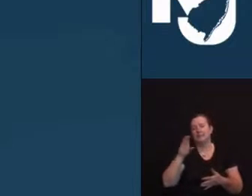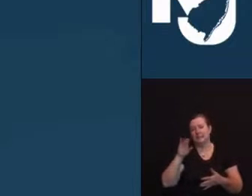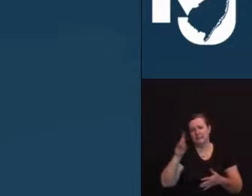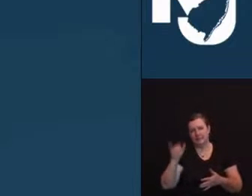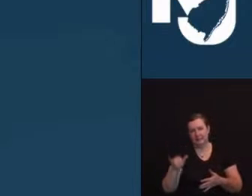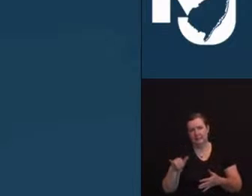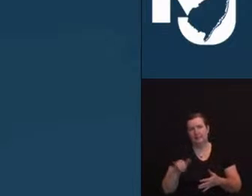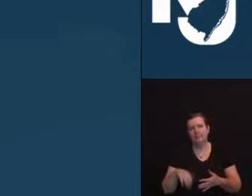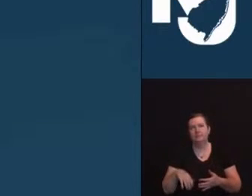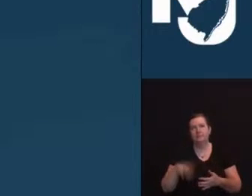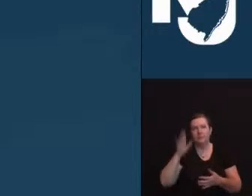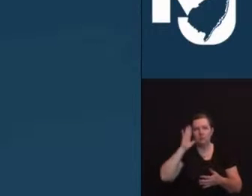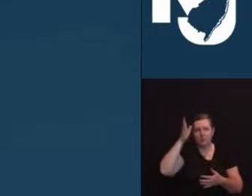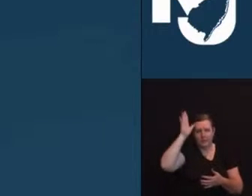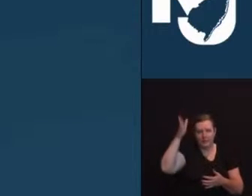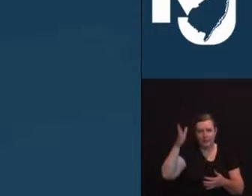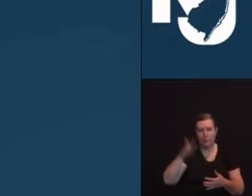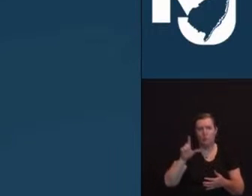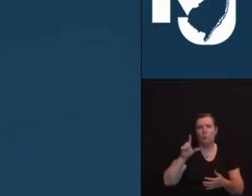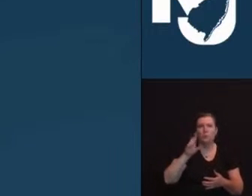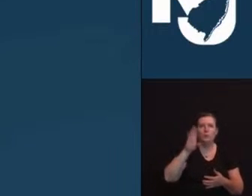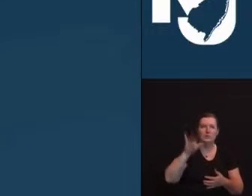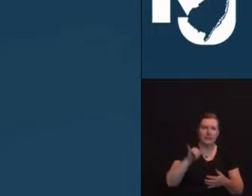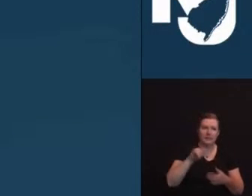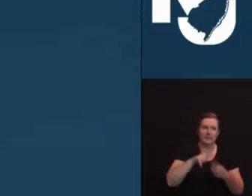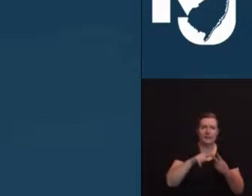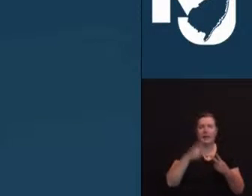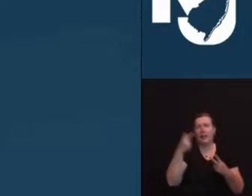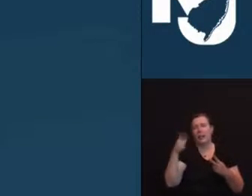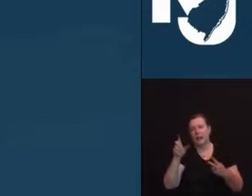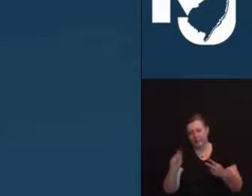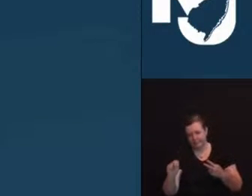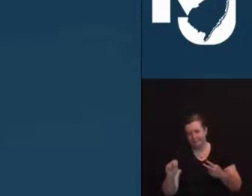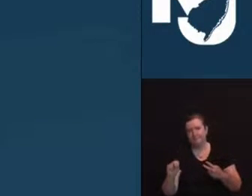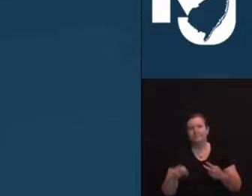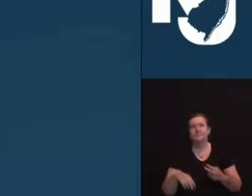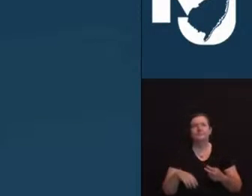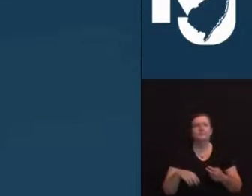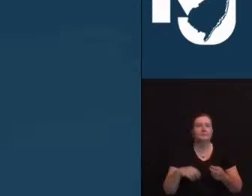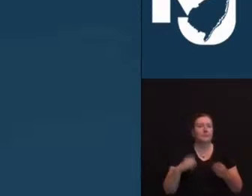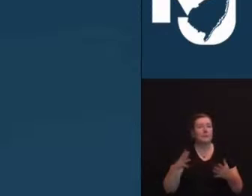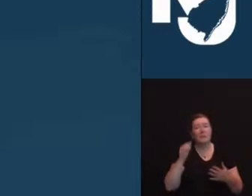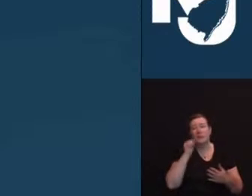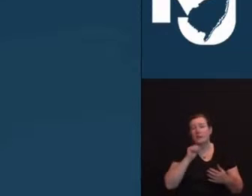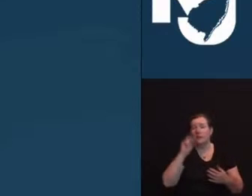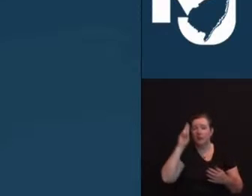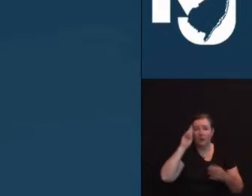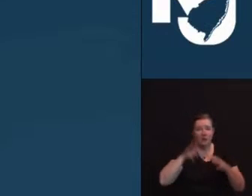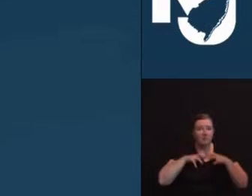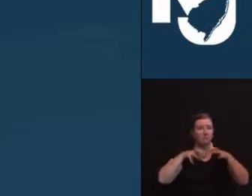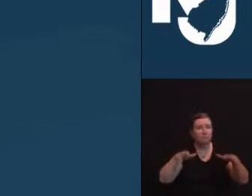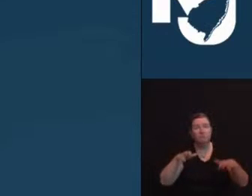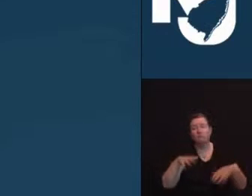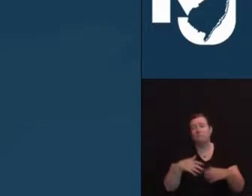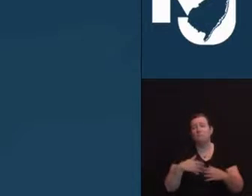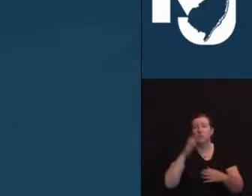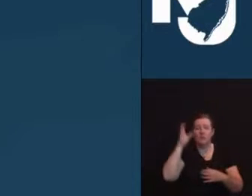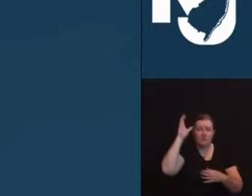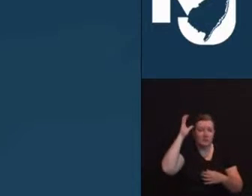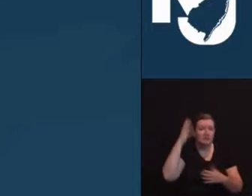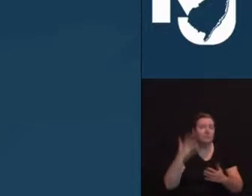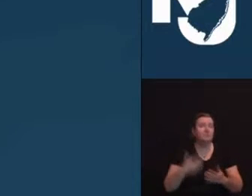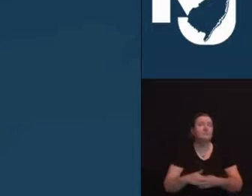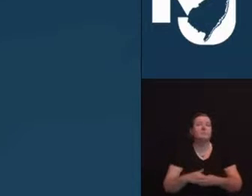Glenn Fossey, as well as by his aunts, uncles, and numerous cousins. Adam will also be fondly remembered by